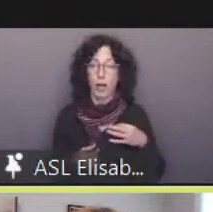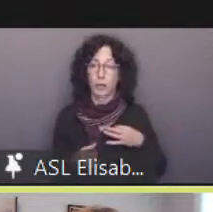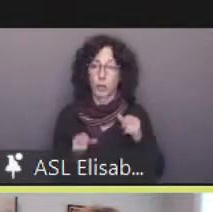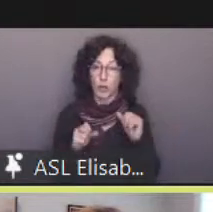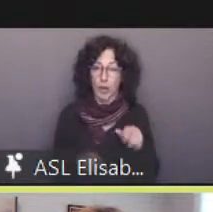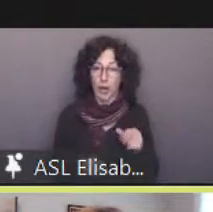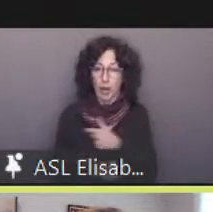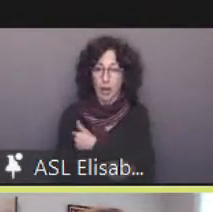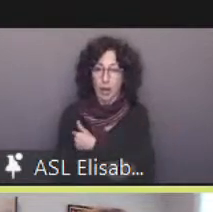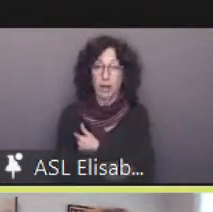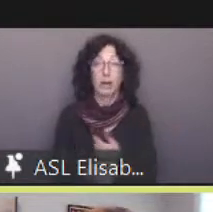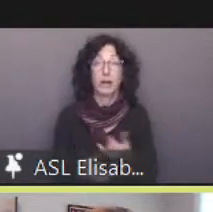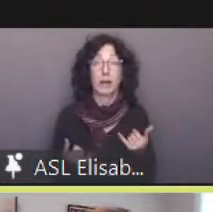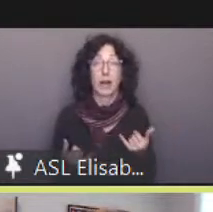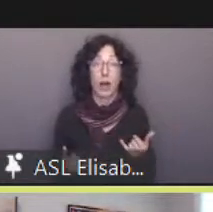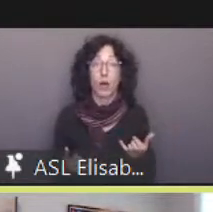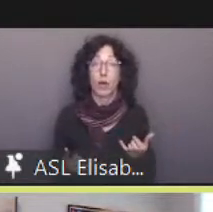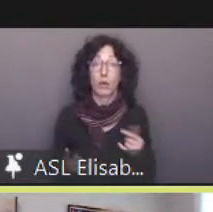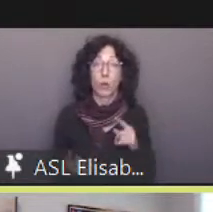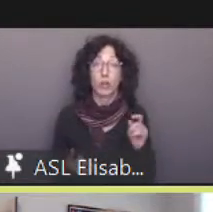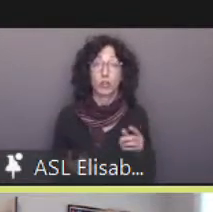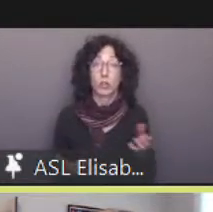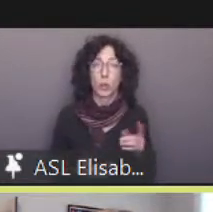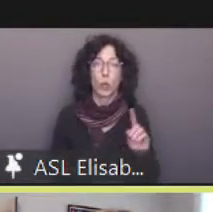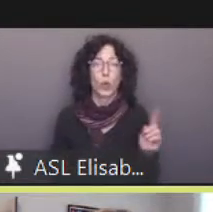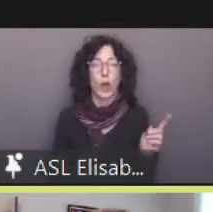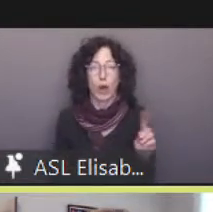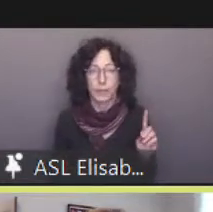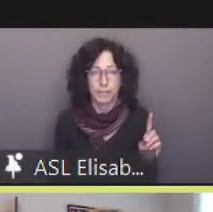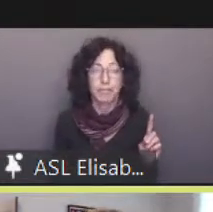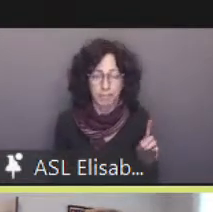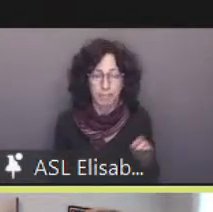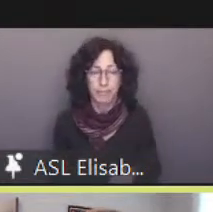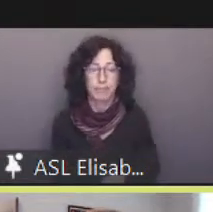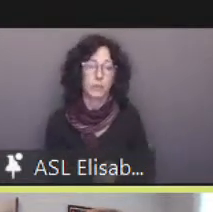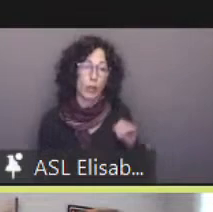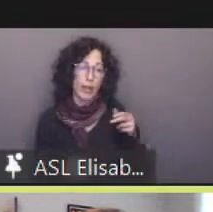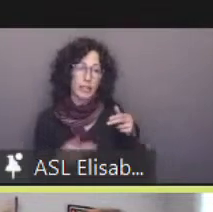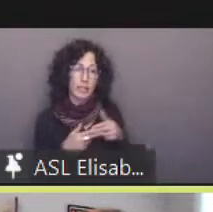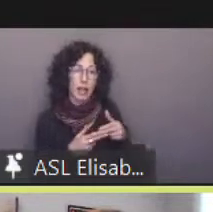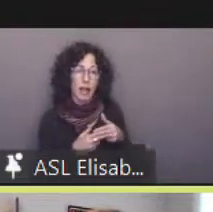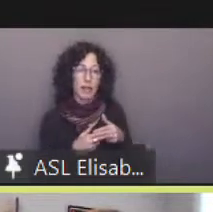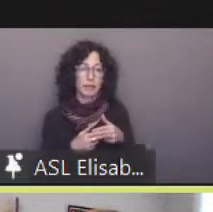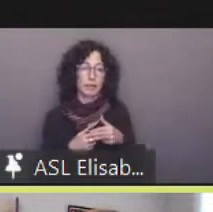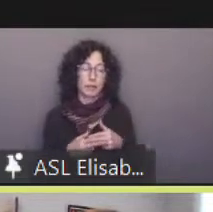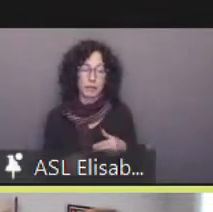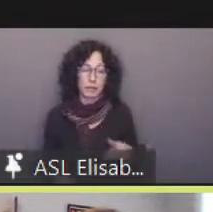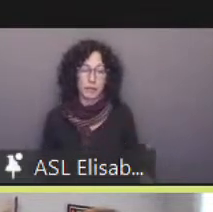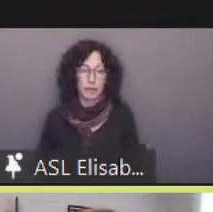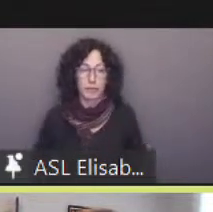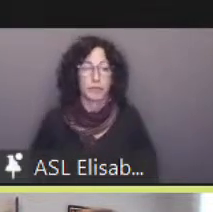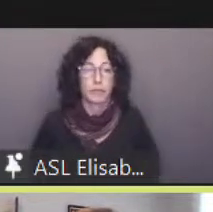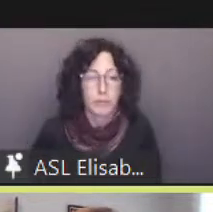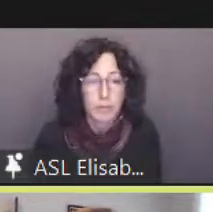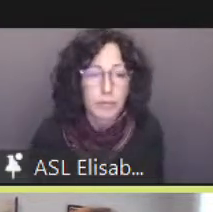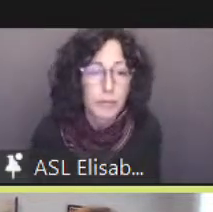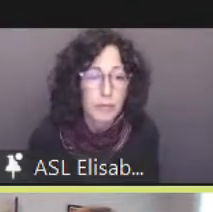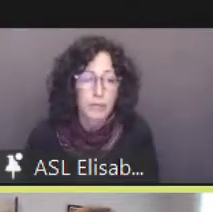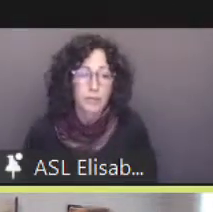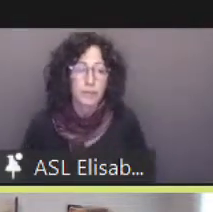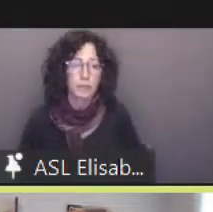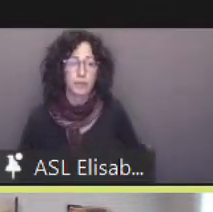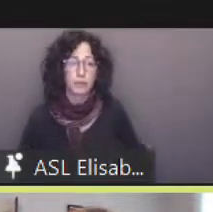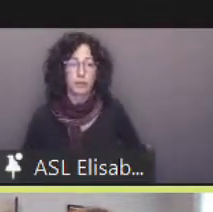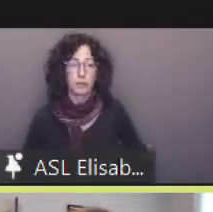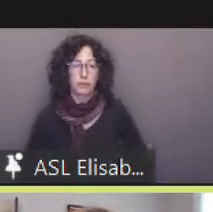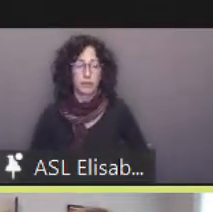get vaccinated? And you can see on this slide the number of sites throughout the city that are offering vaccination